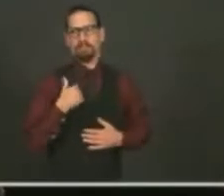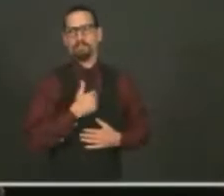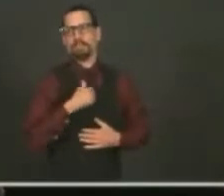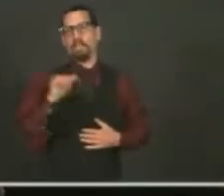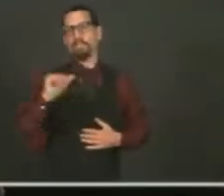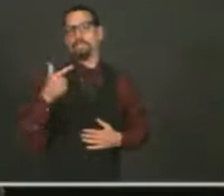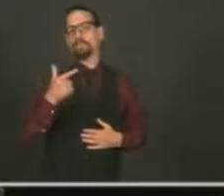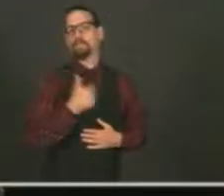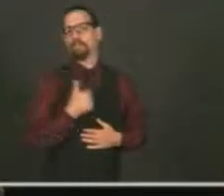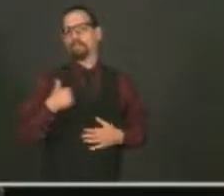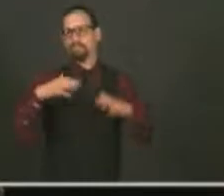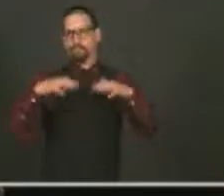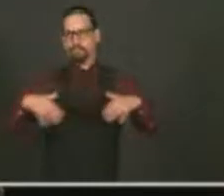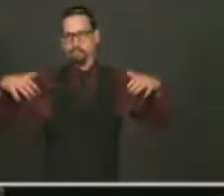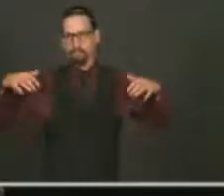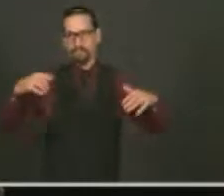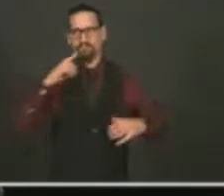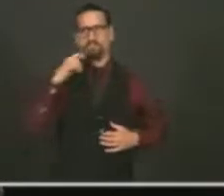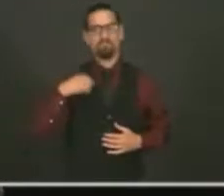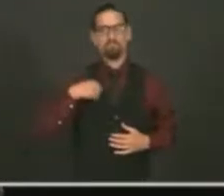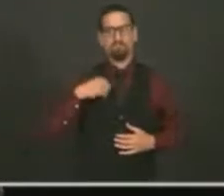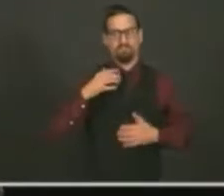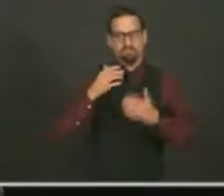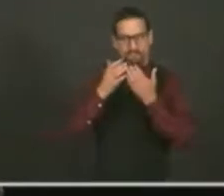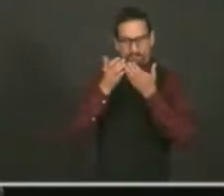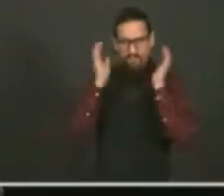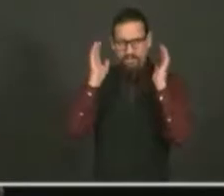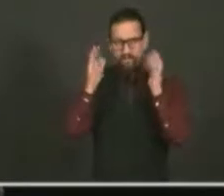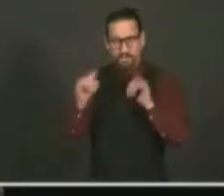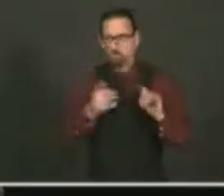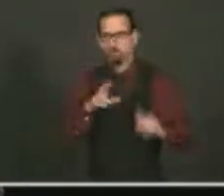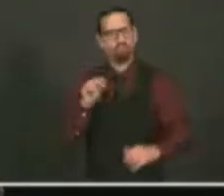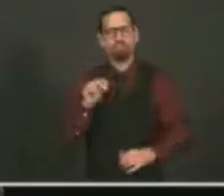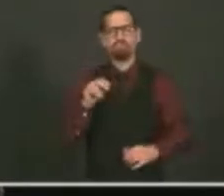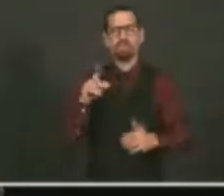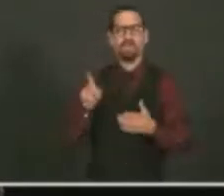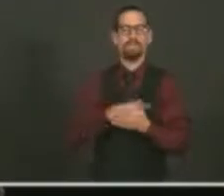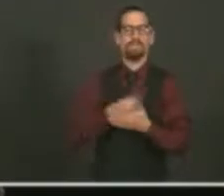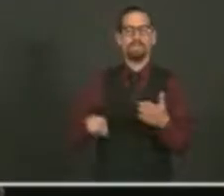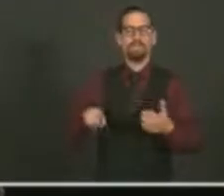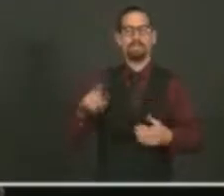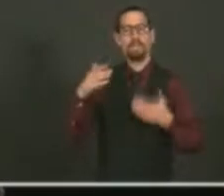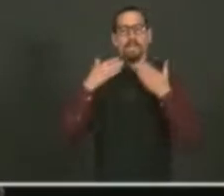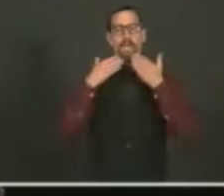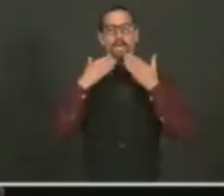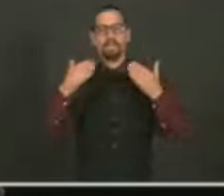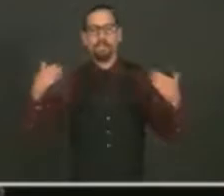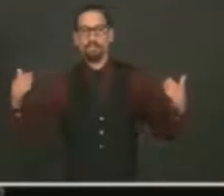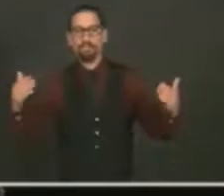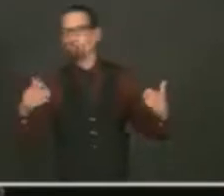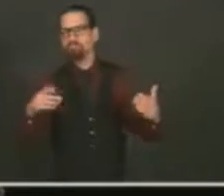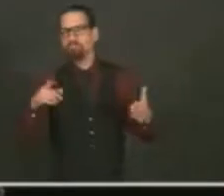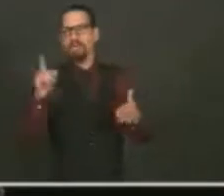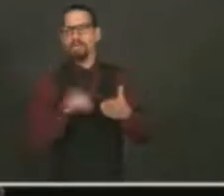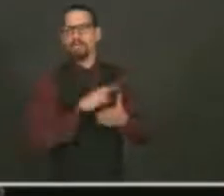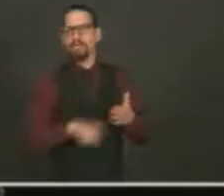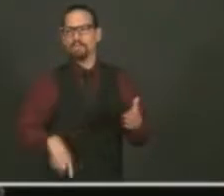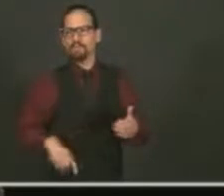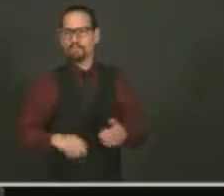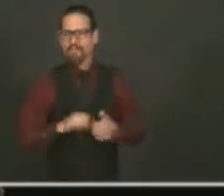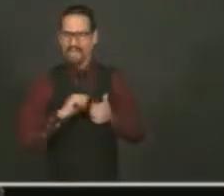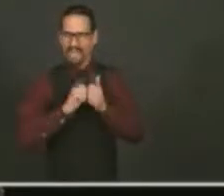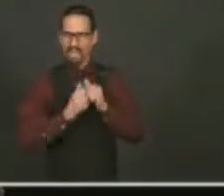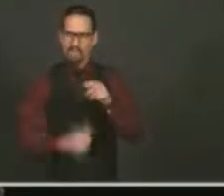Halloween party and their Thanksgiving plans. So how do you enforce all this stuff that you're saying if a seated